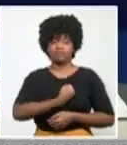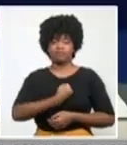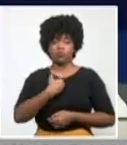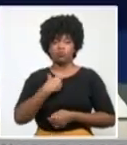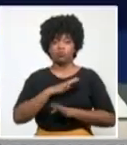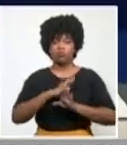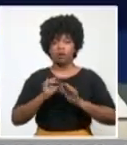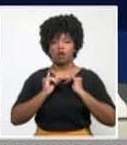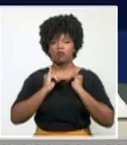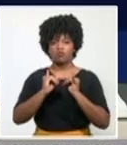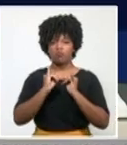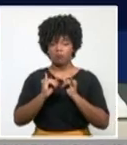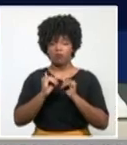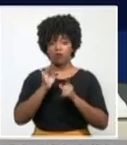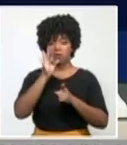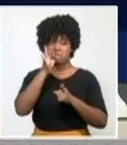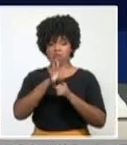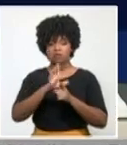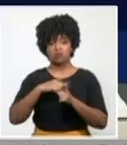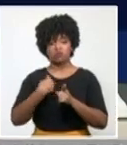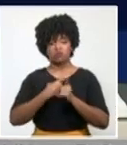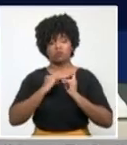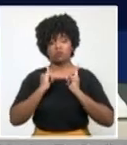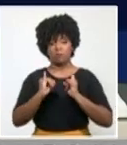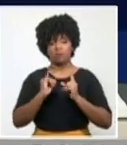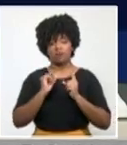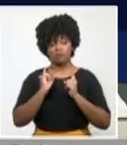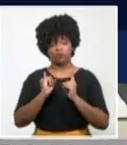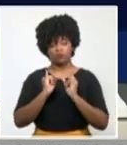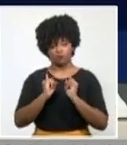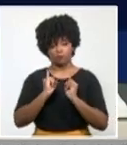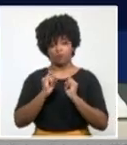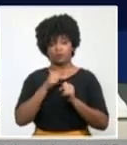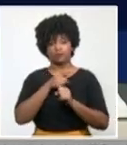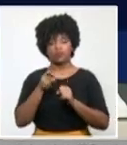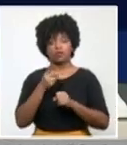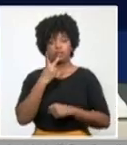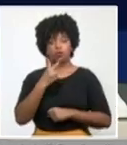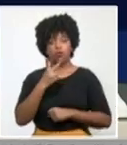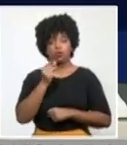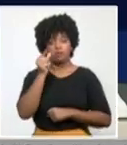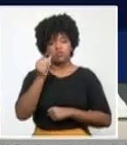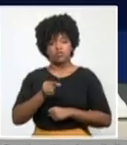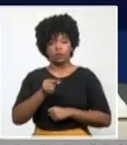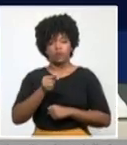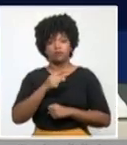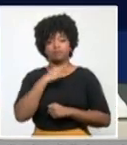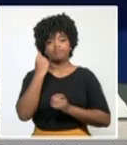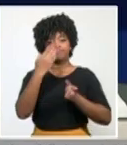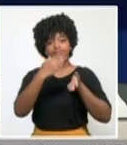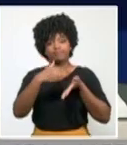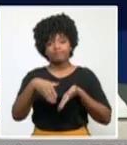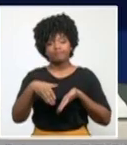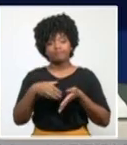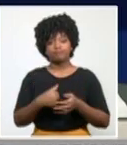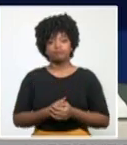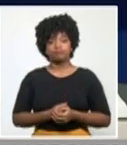As I said earlier, we have to report the passing of 2 people diagnosed with COVID-19.